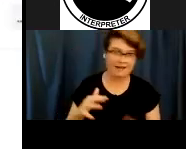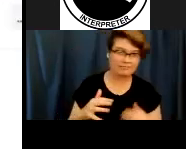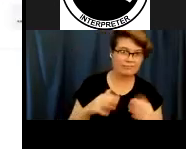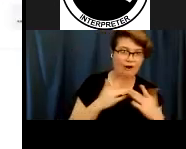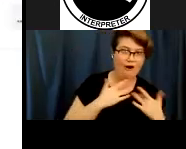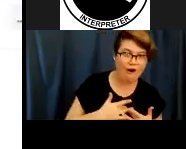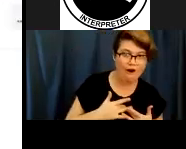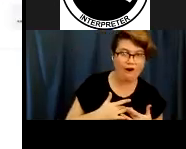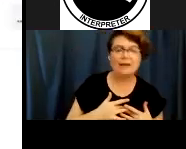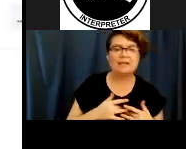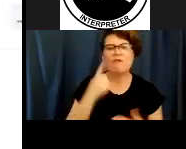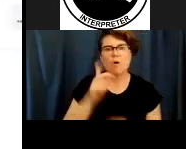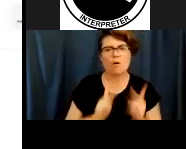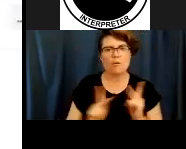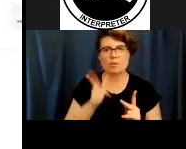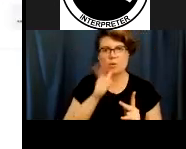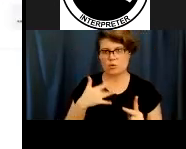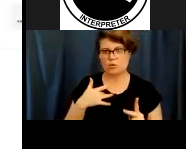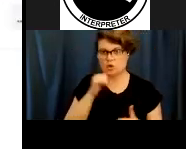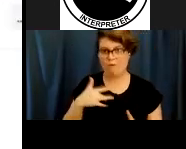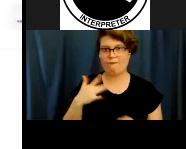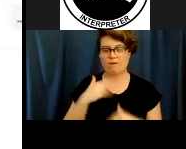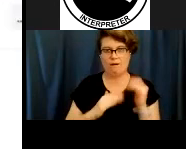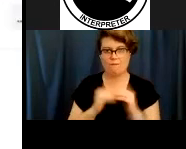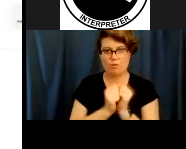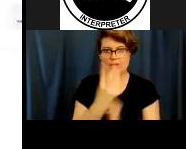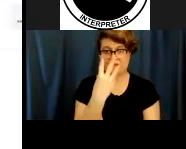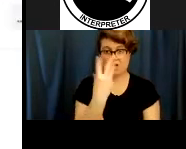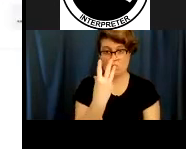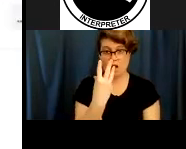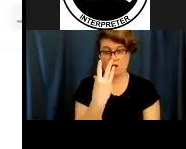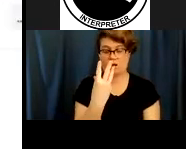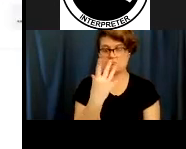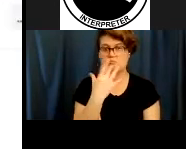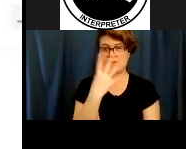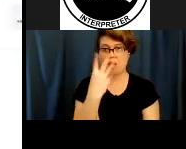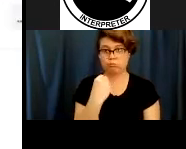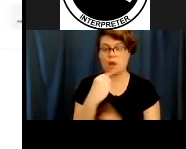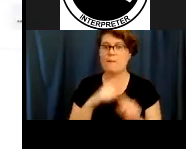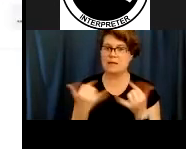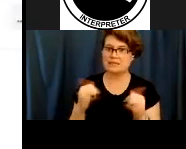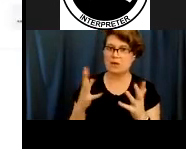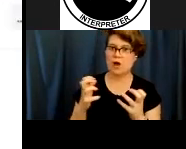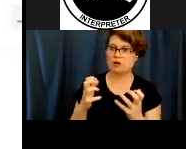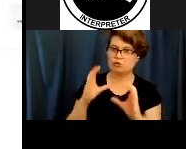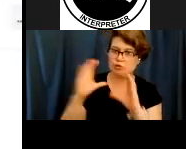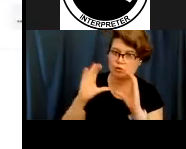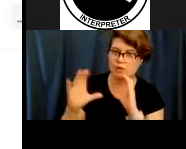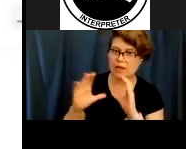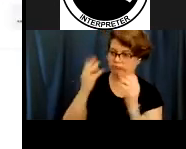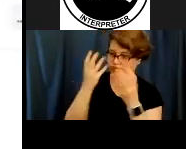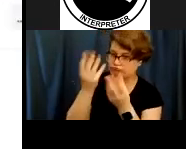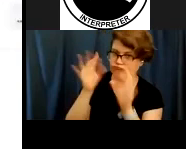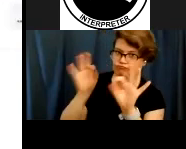maybe don't feel as comfortable having their video on, but really want to still feel like they can participate in that communication, being aware